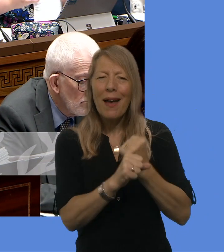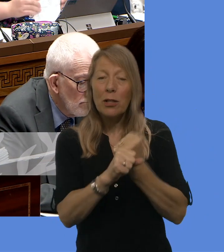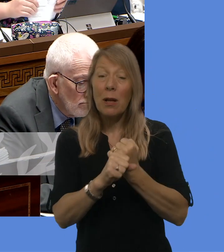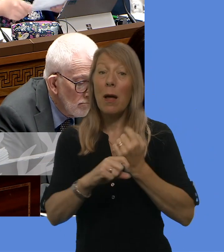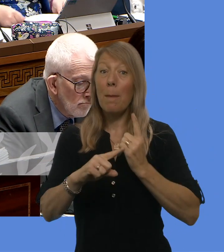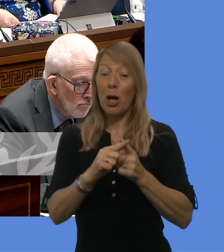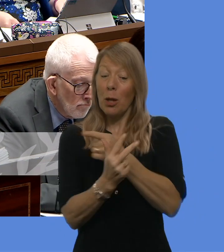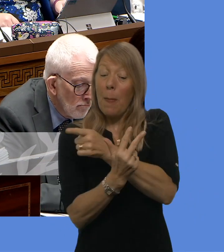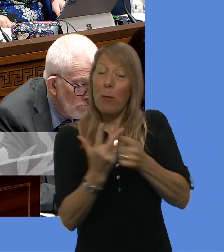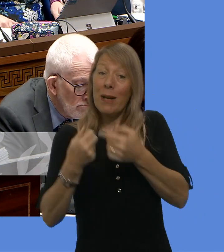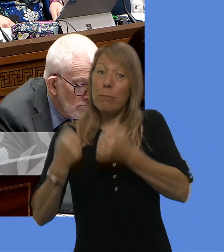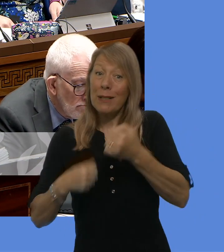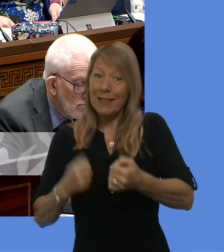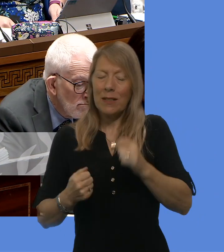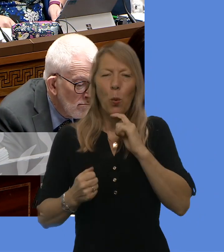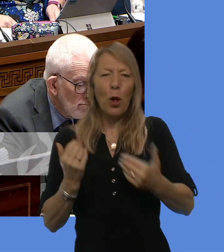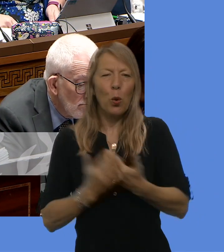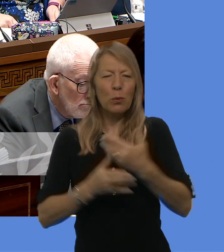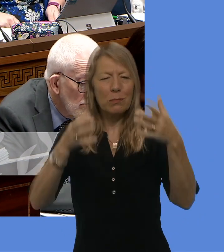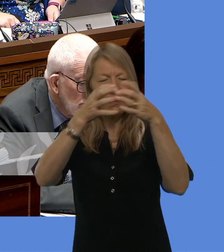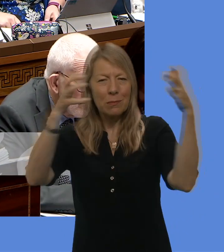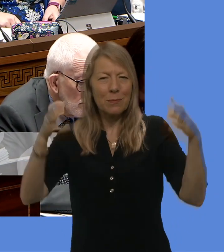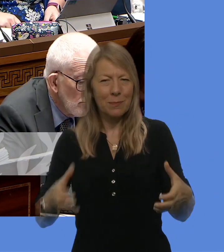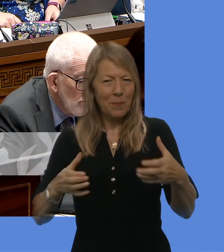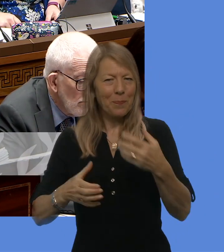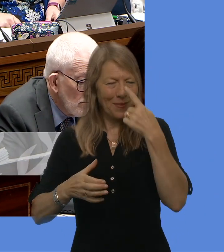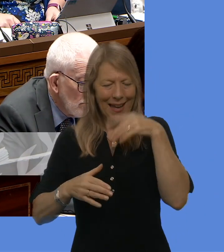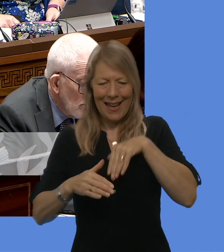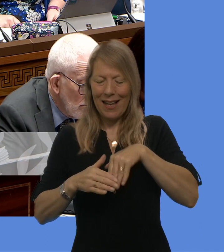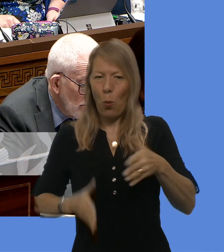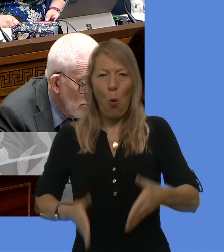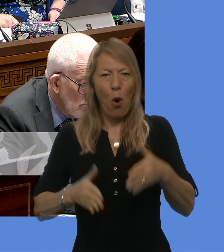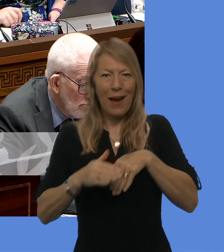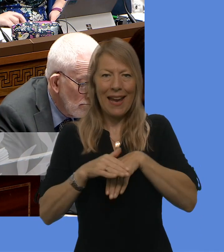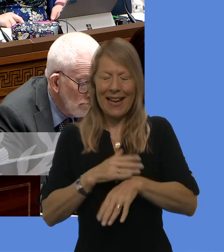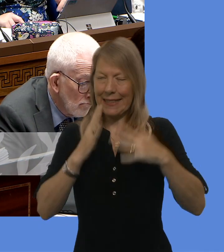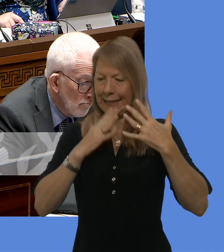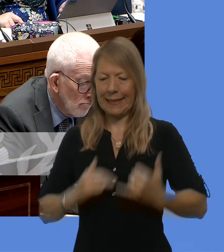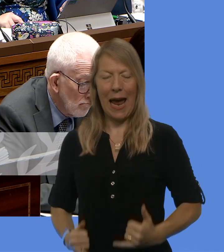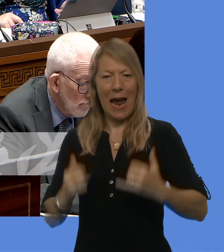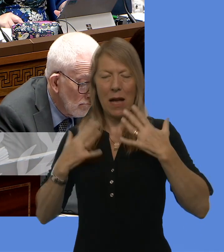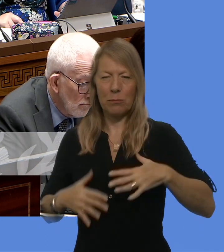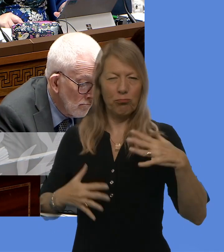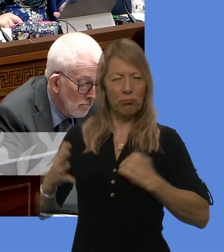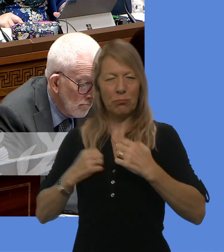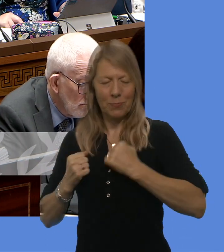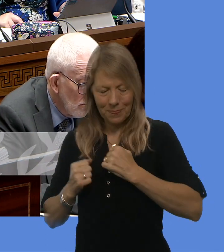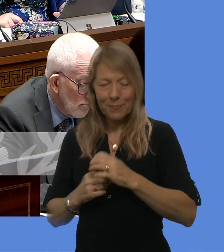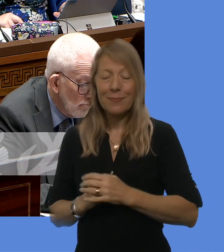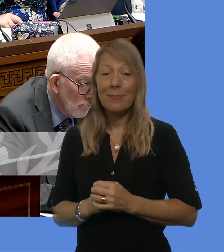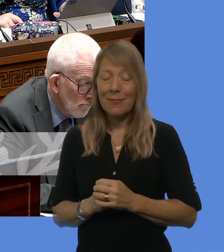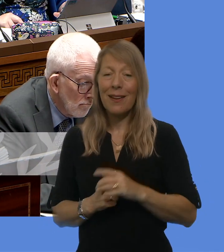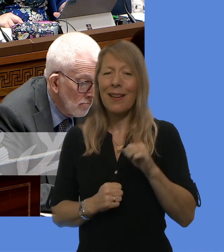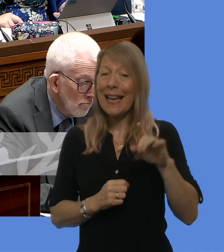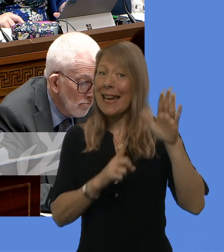3 prisons. The programme has now entered its 3rd and final year. While it is right that the planned actions continue to be ambitious, it's